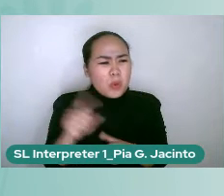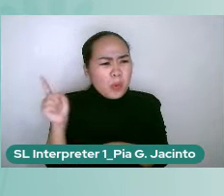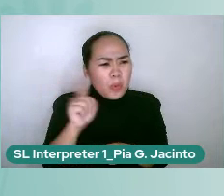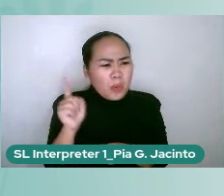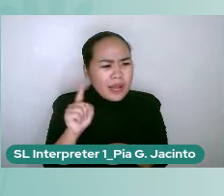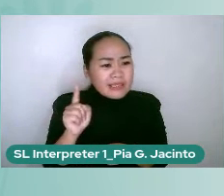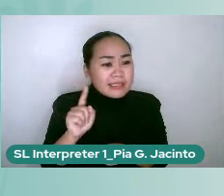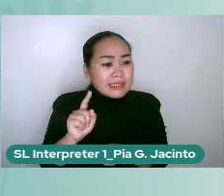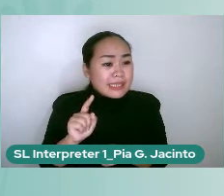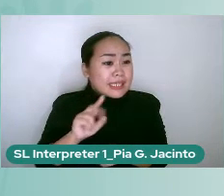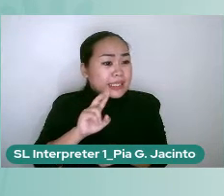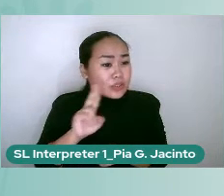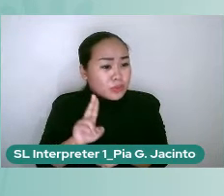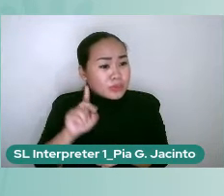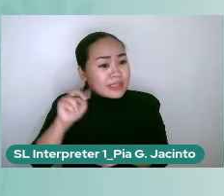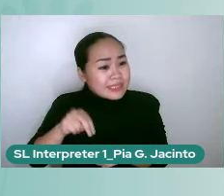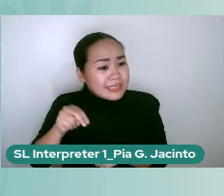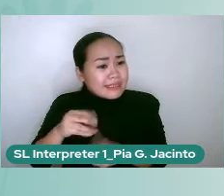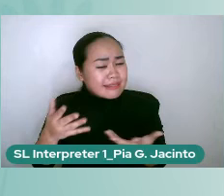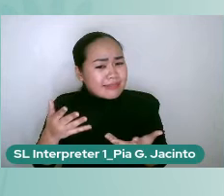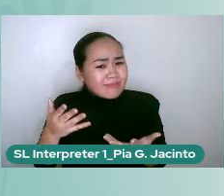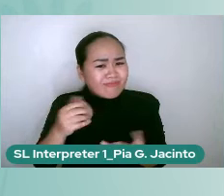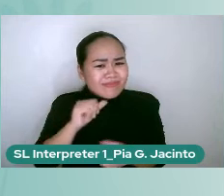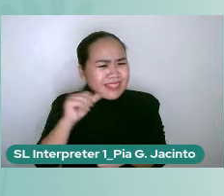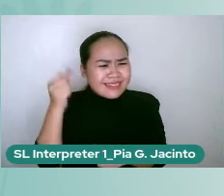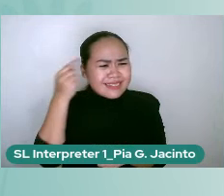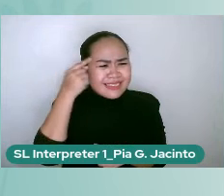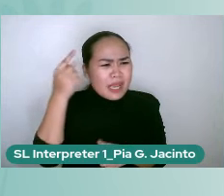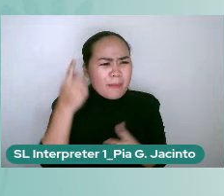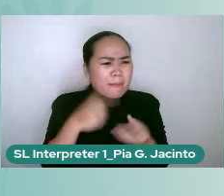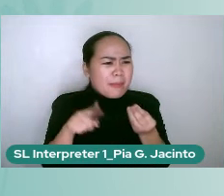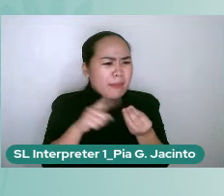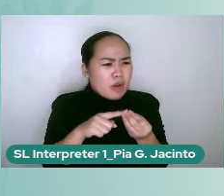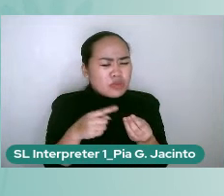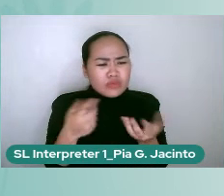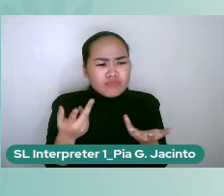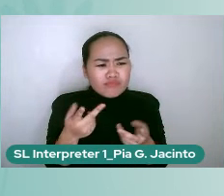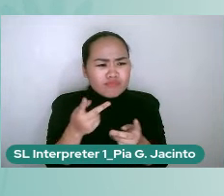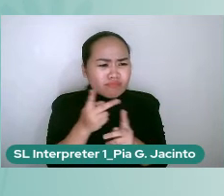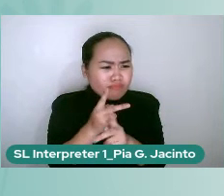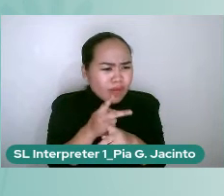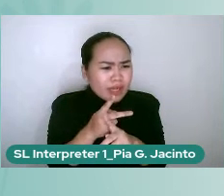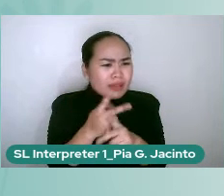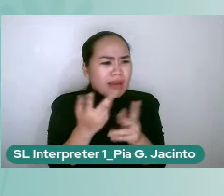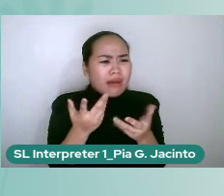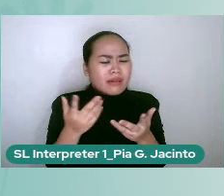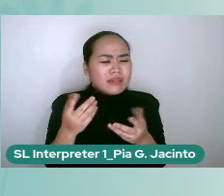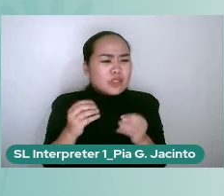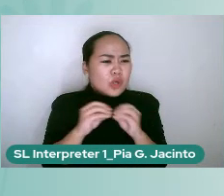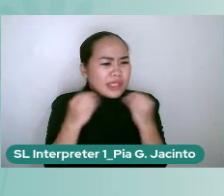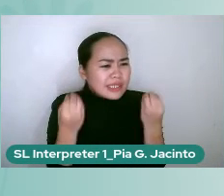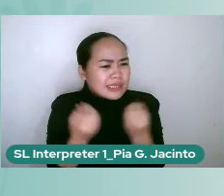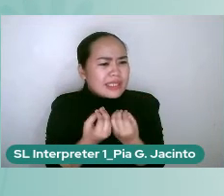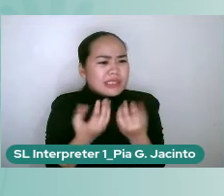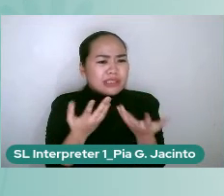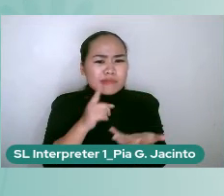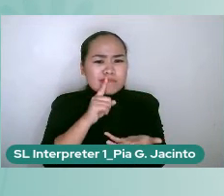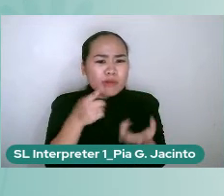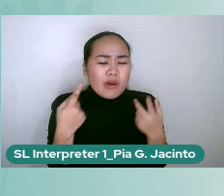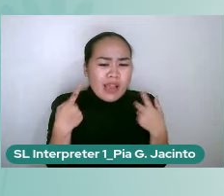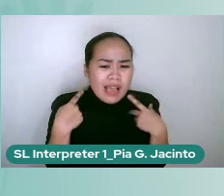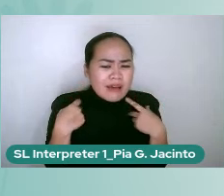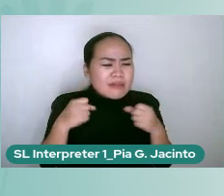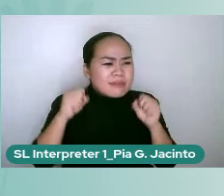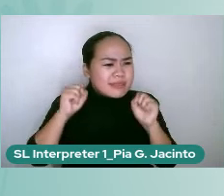ways of working? Not thinking about new products, but thinking about organizational or social innovations are needed to get care